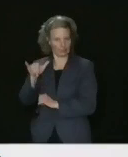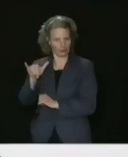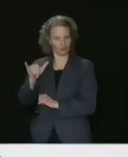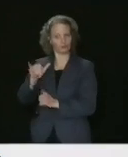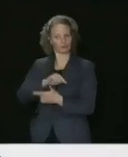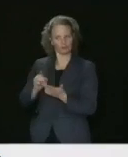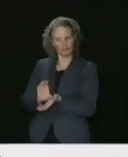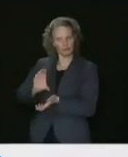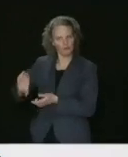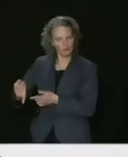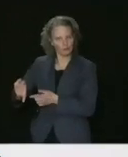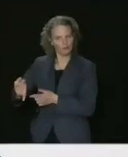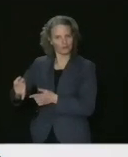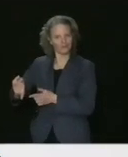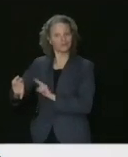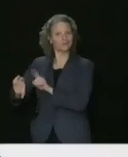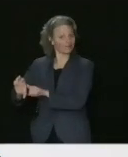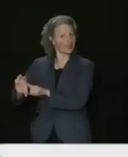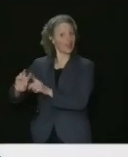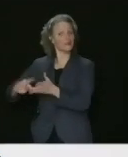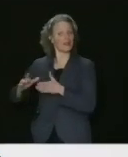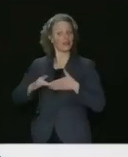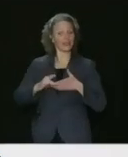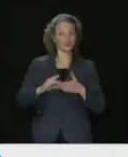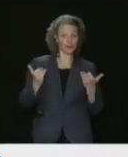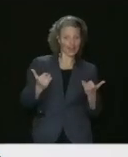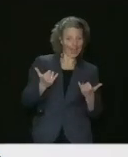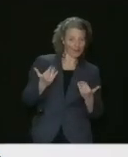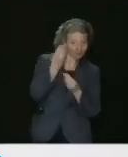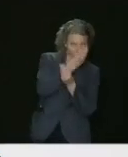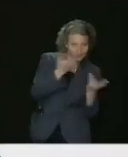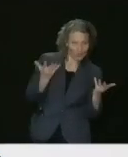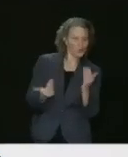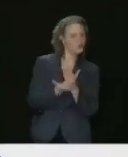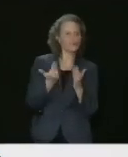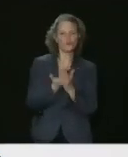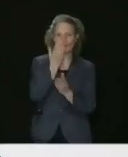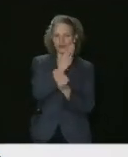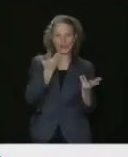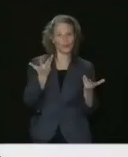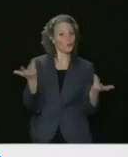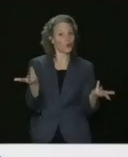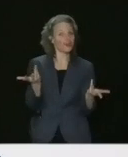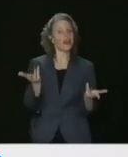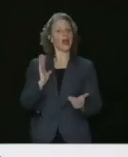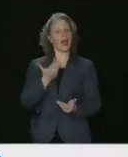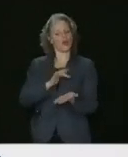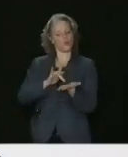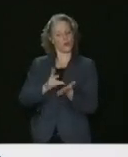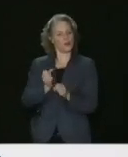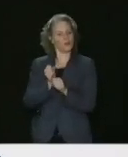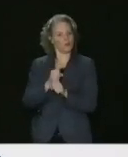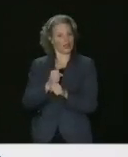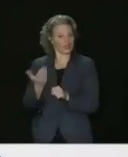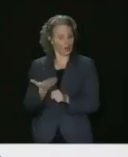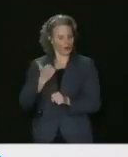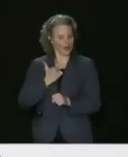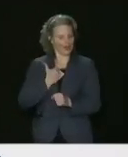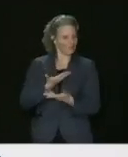Which brings me, ladies and gentlemen, to share with you some more good news on the biomanufacturing front with you here